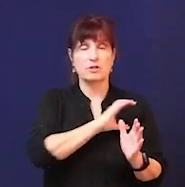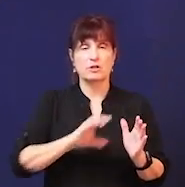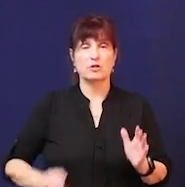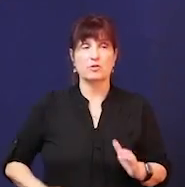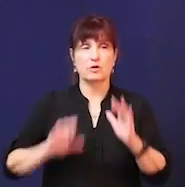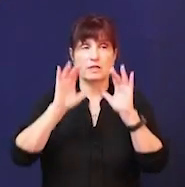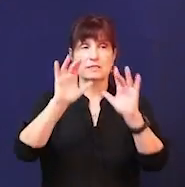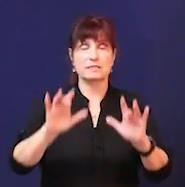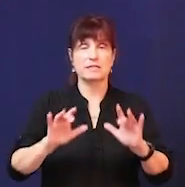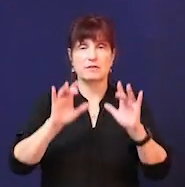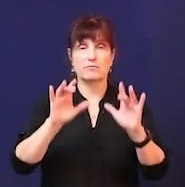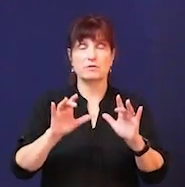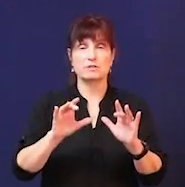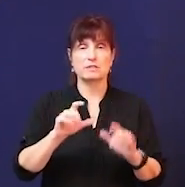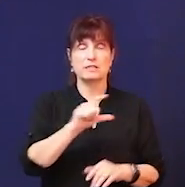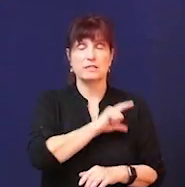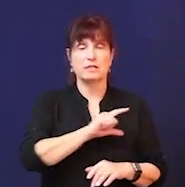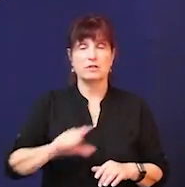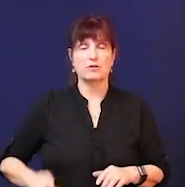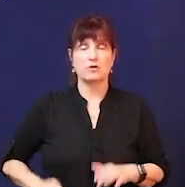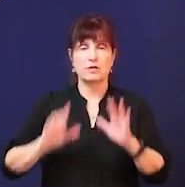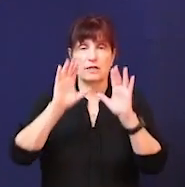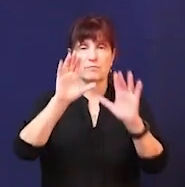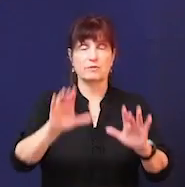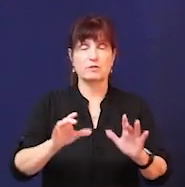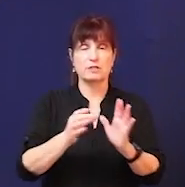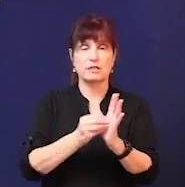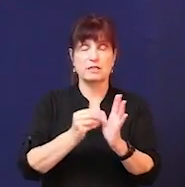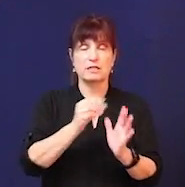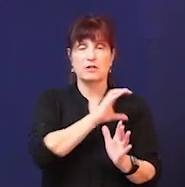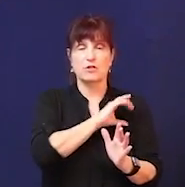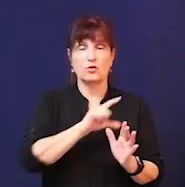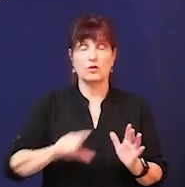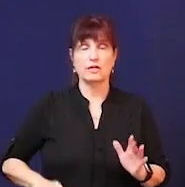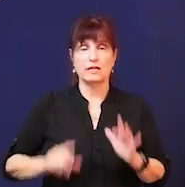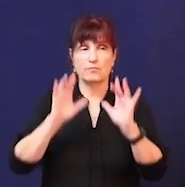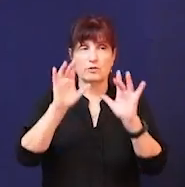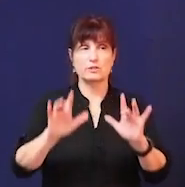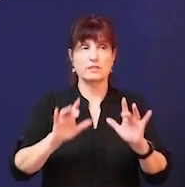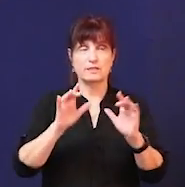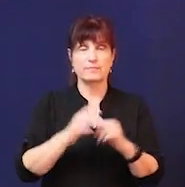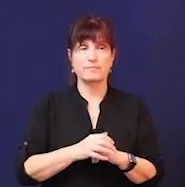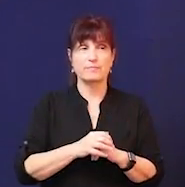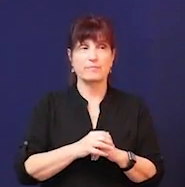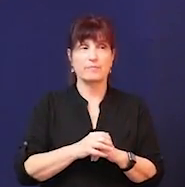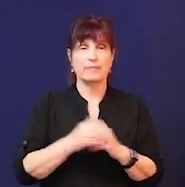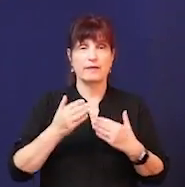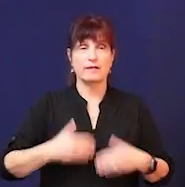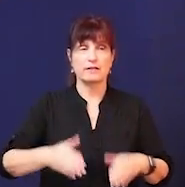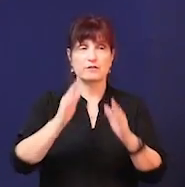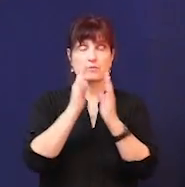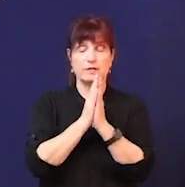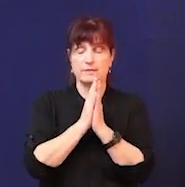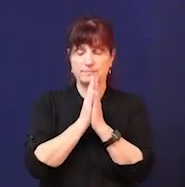mercy. Christ, have mercy. Lord, have mercy. Lord, have mercy. Let us pray.